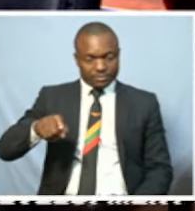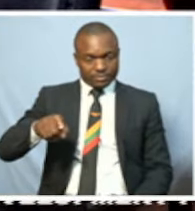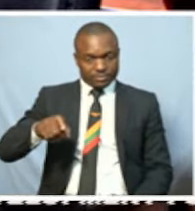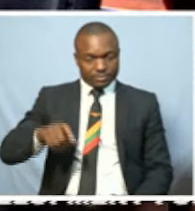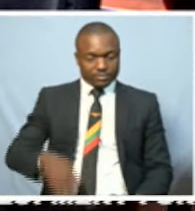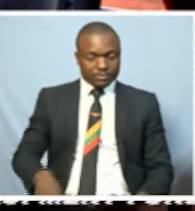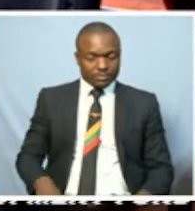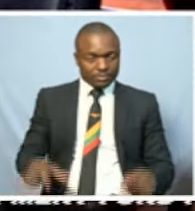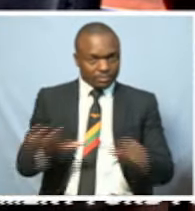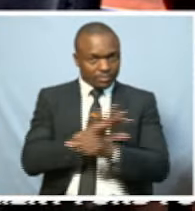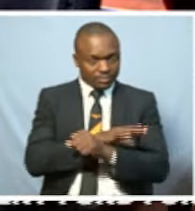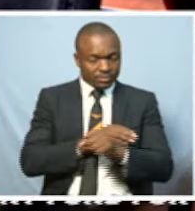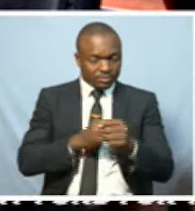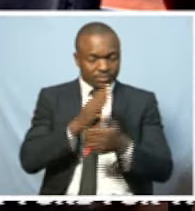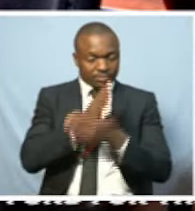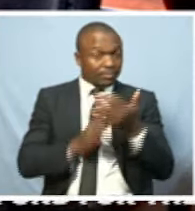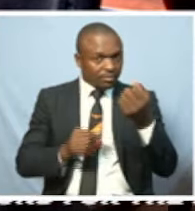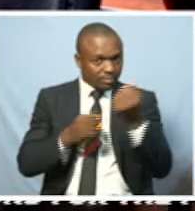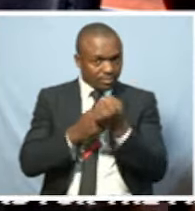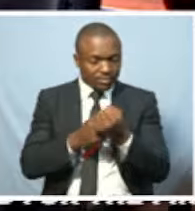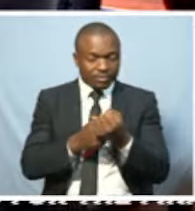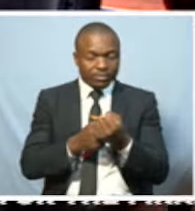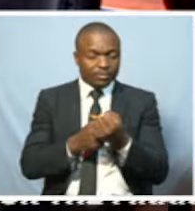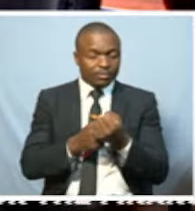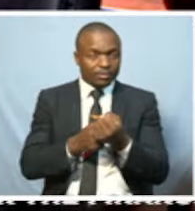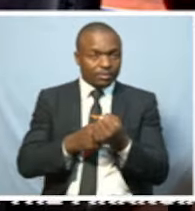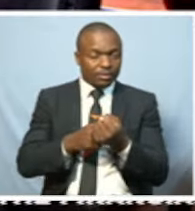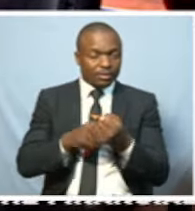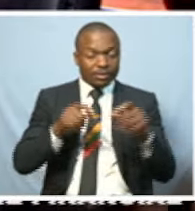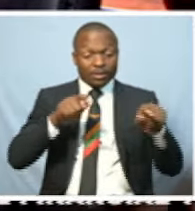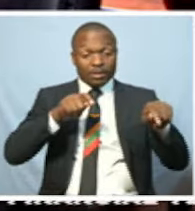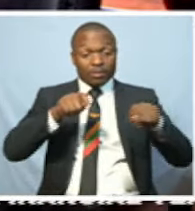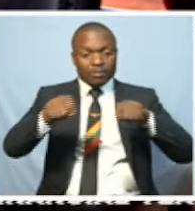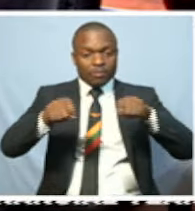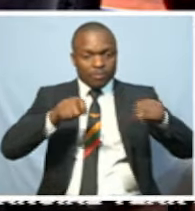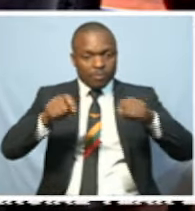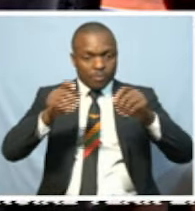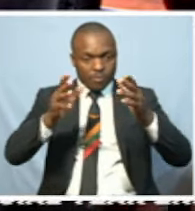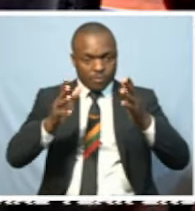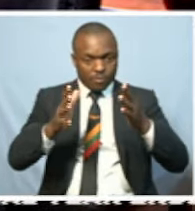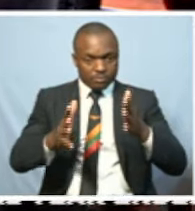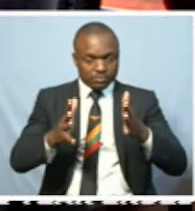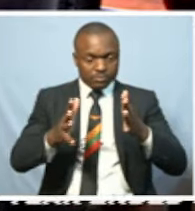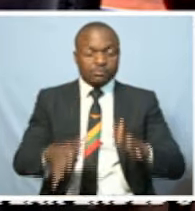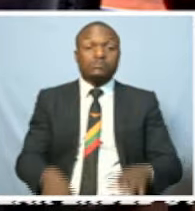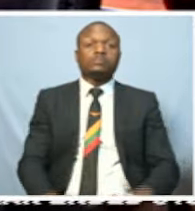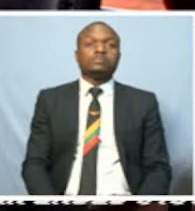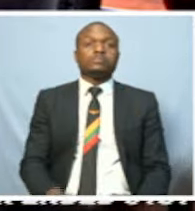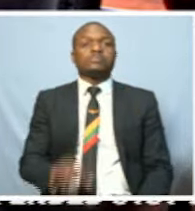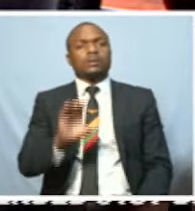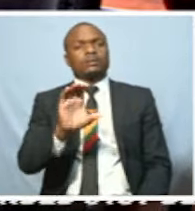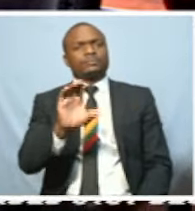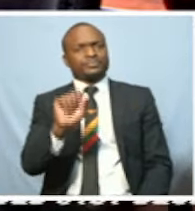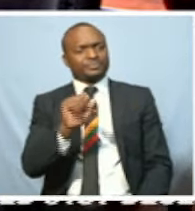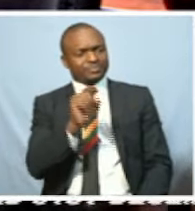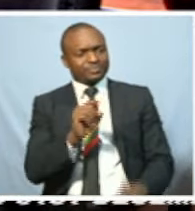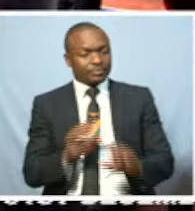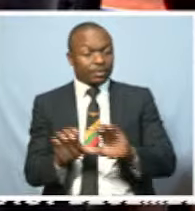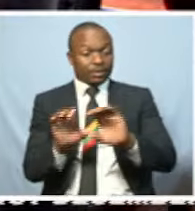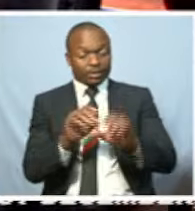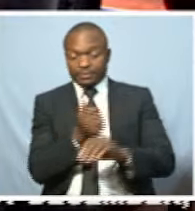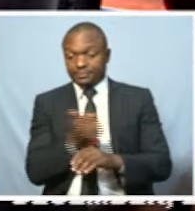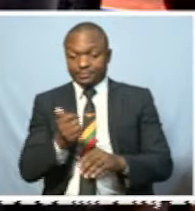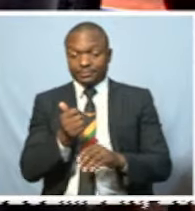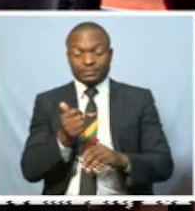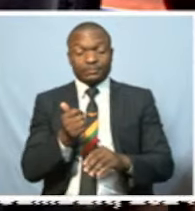some equipment, Chair, a grader or so and so on. So, yes, did you do any due